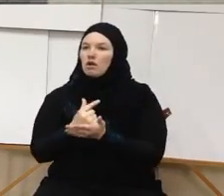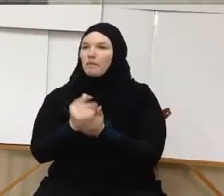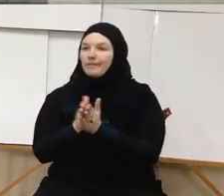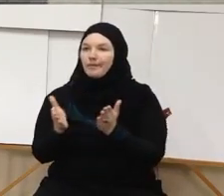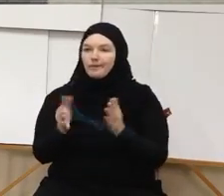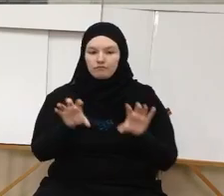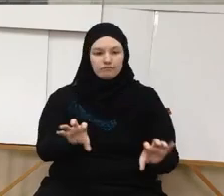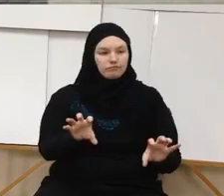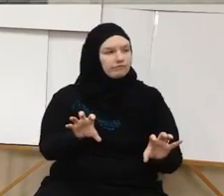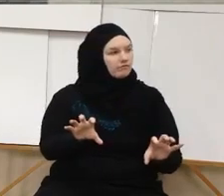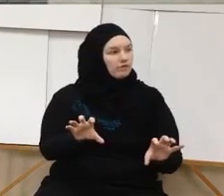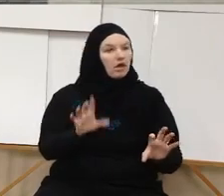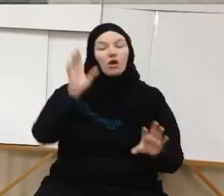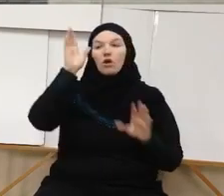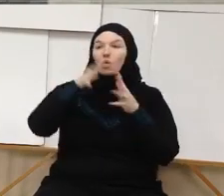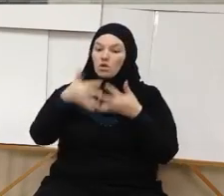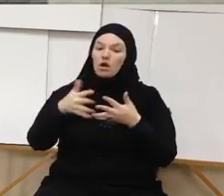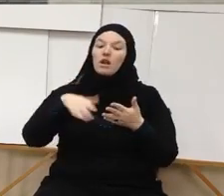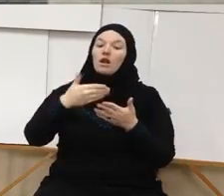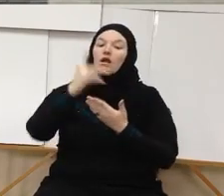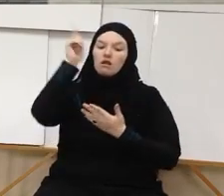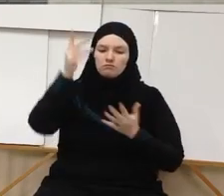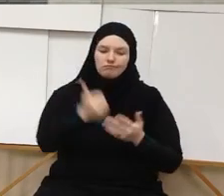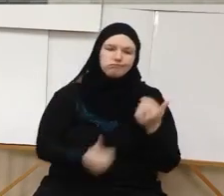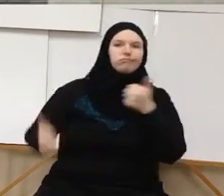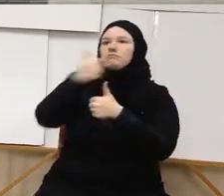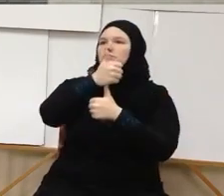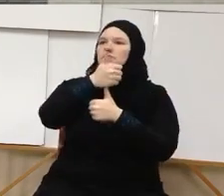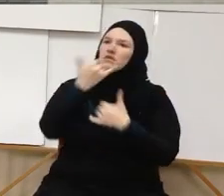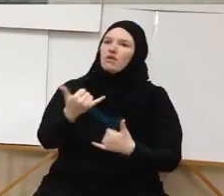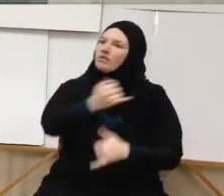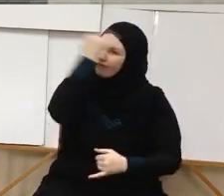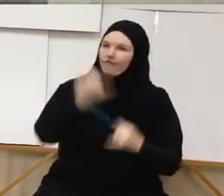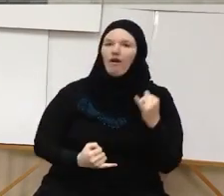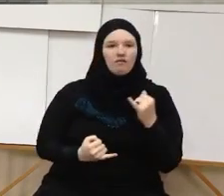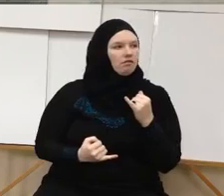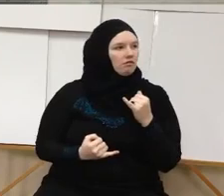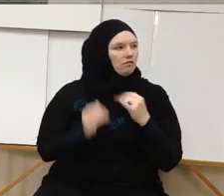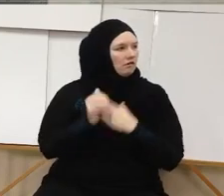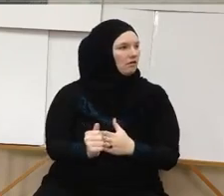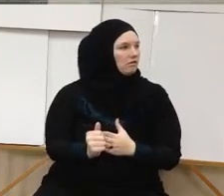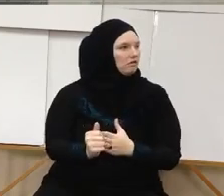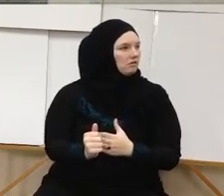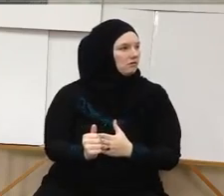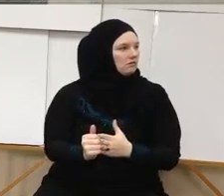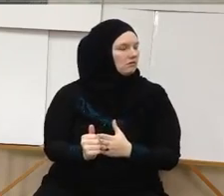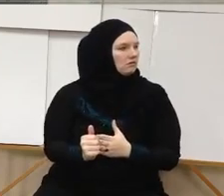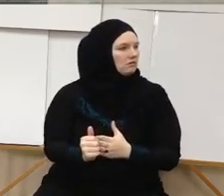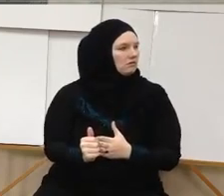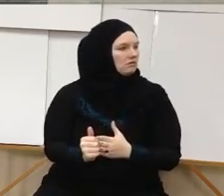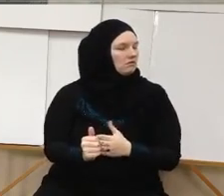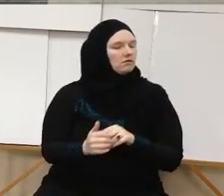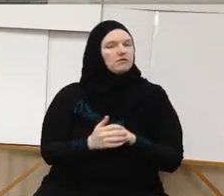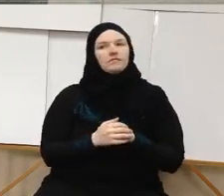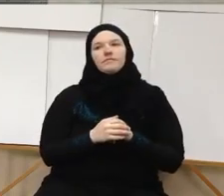is right and what in them is not. So you have the final revelation. As Sheikh Ahmed did that, may